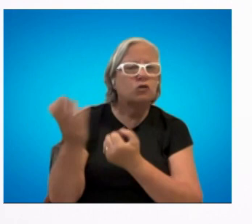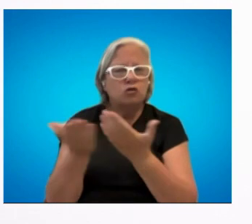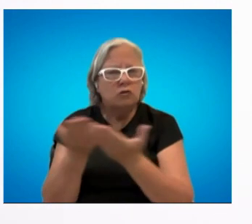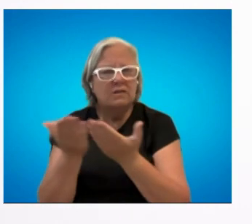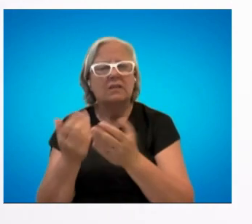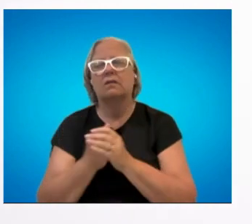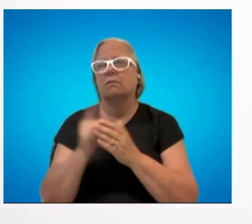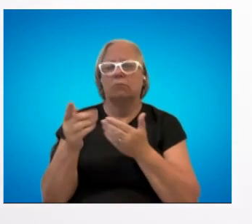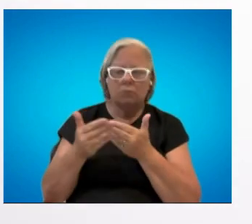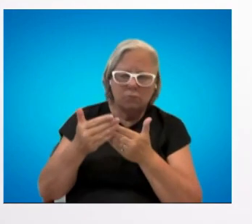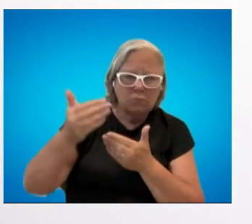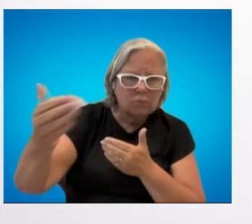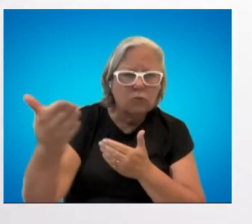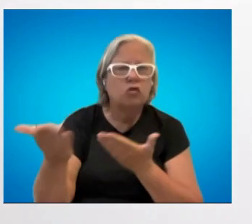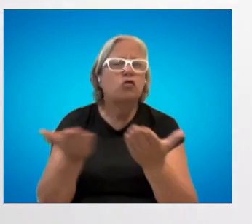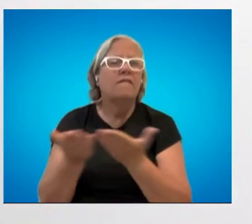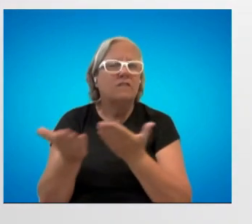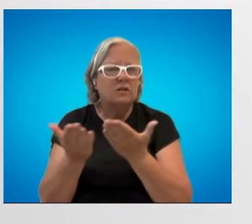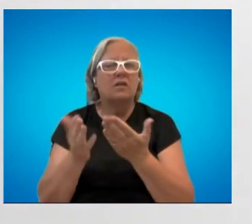states.